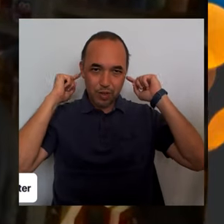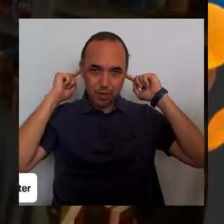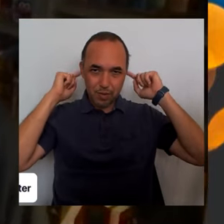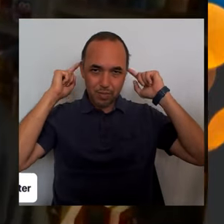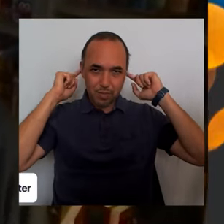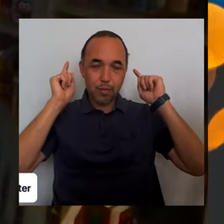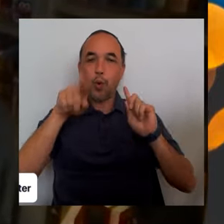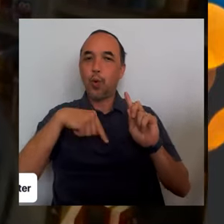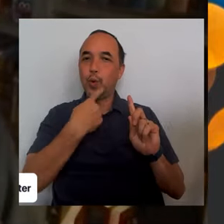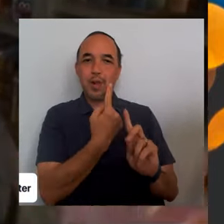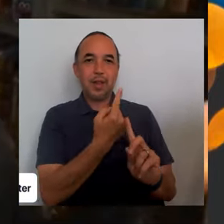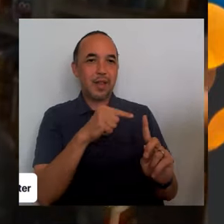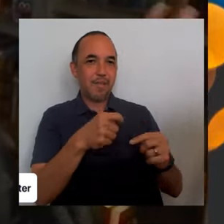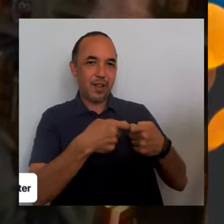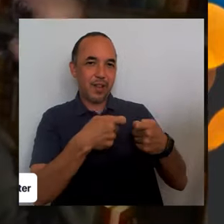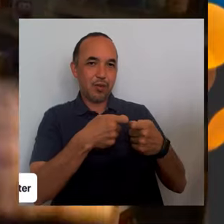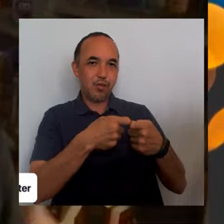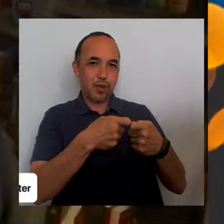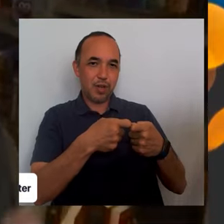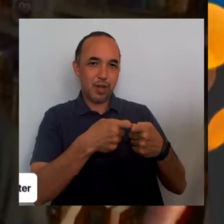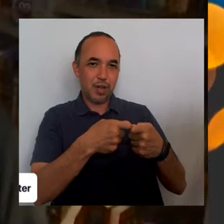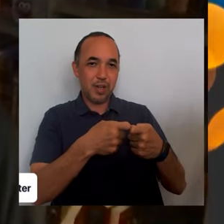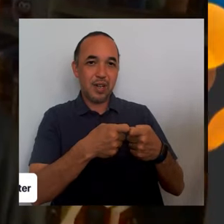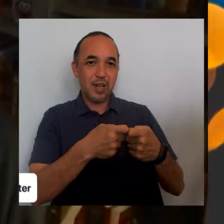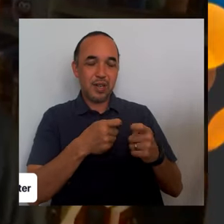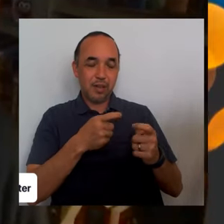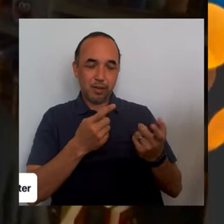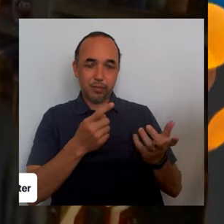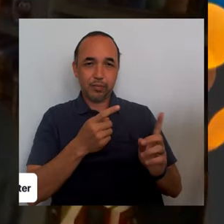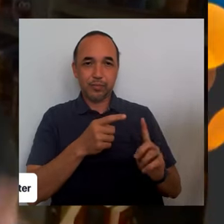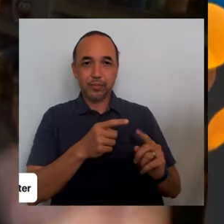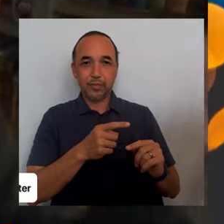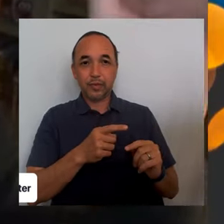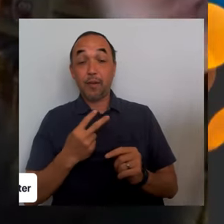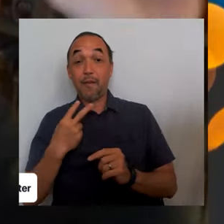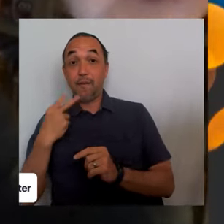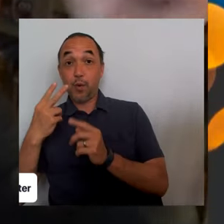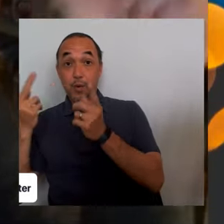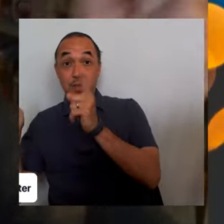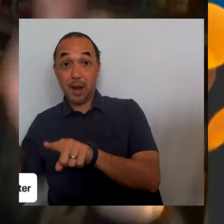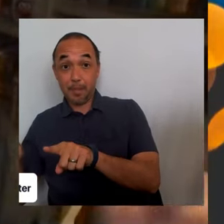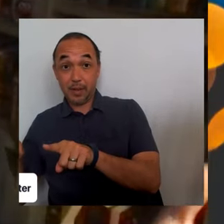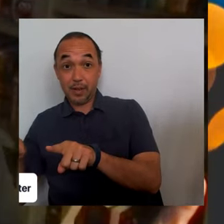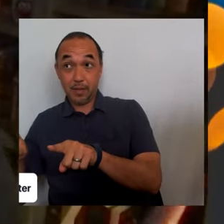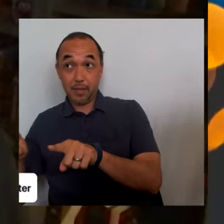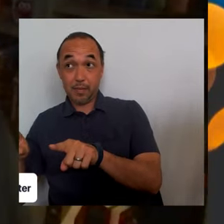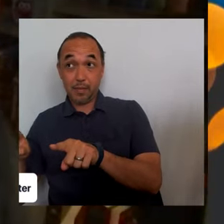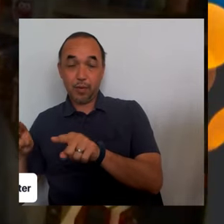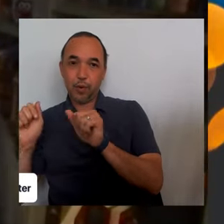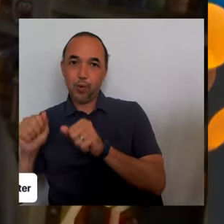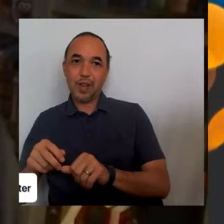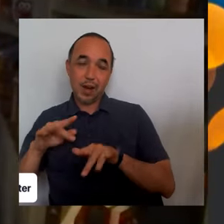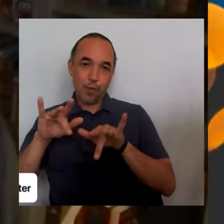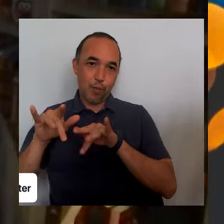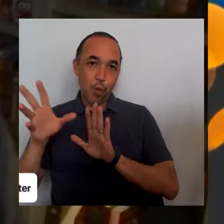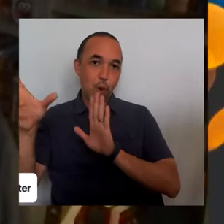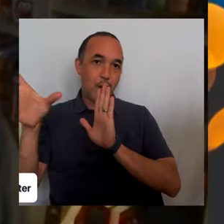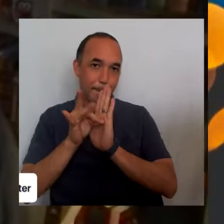electronically. If it's in the atmosphere organically, and it's just voice phenomena that you happen to catch electronically, you know, but it's